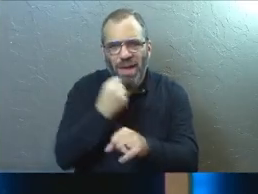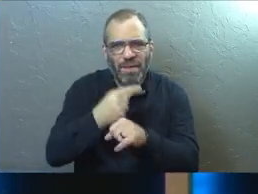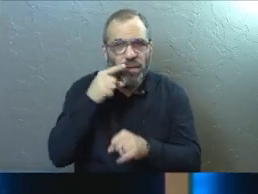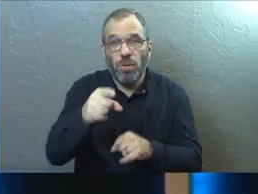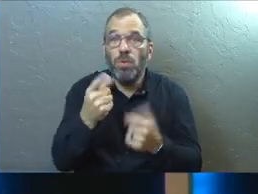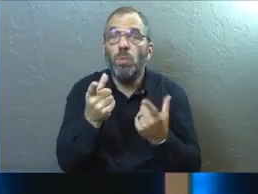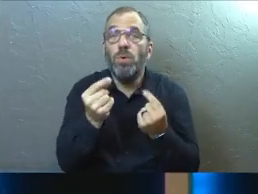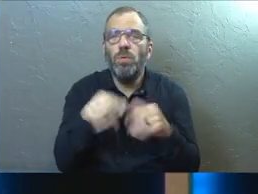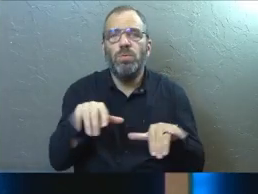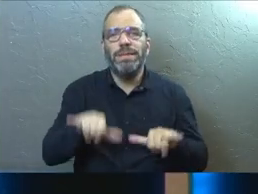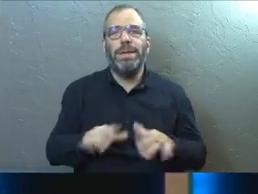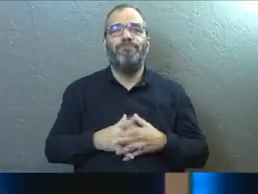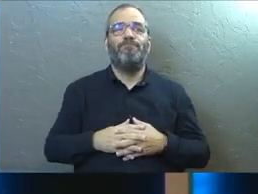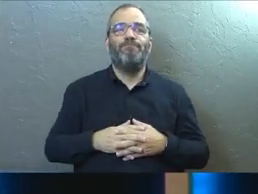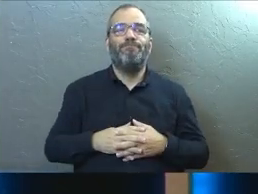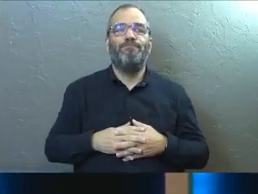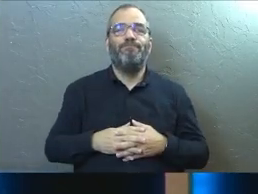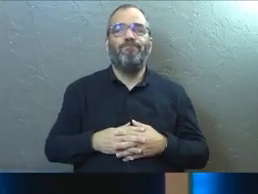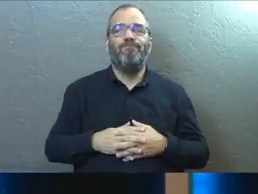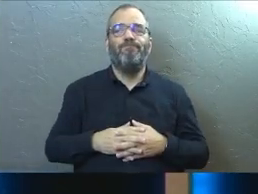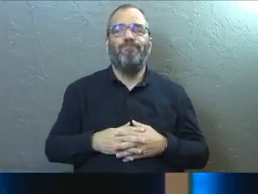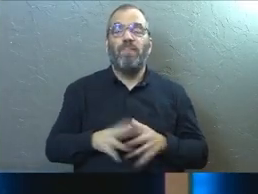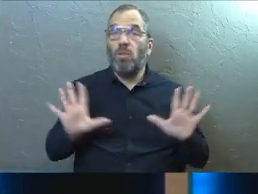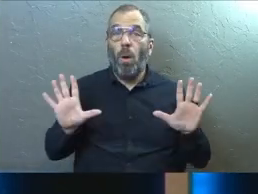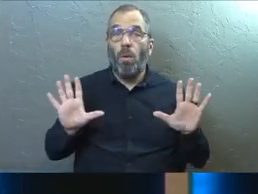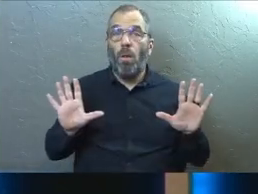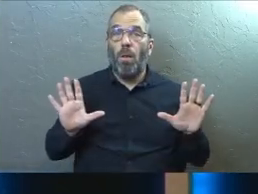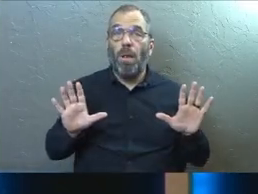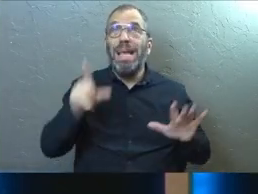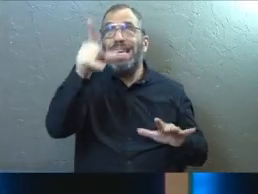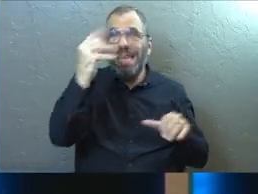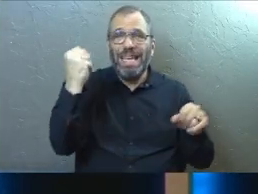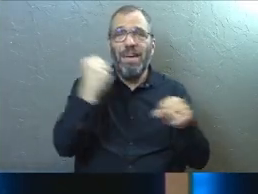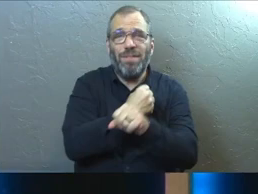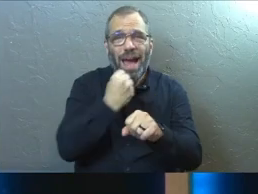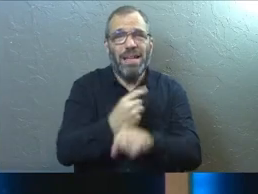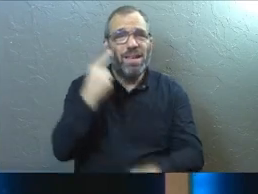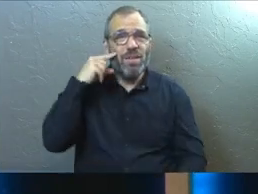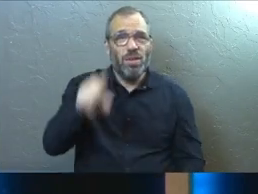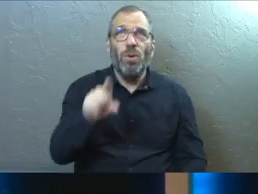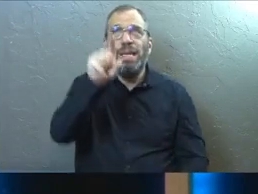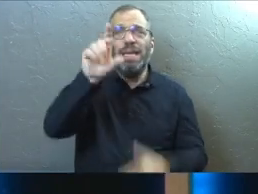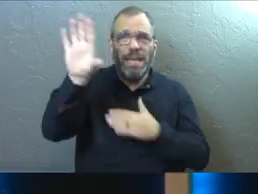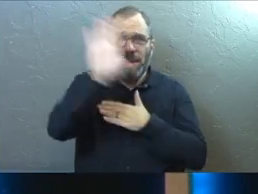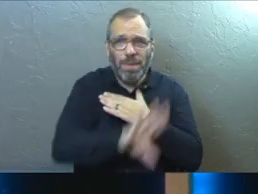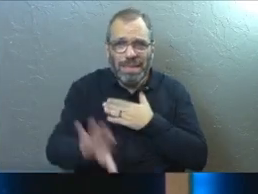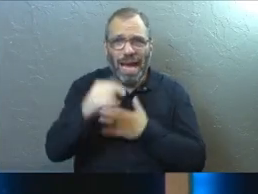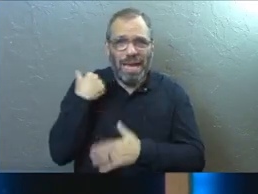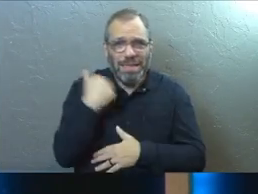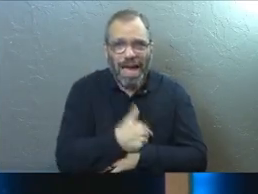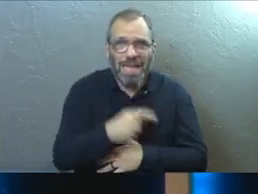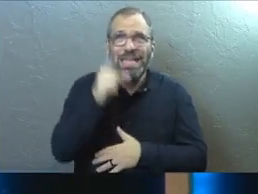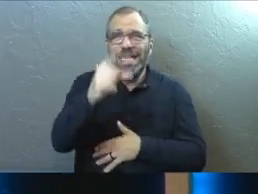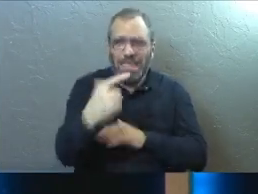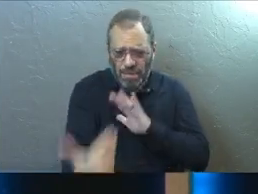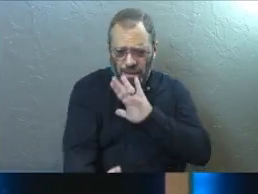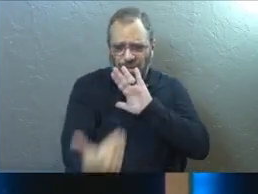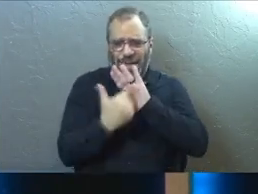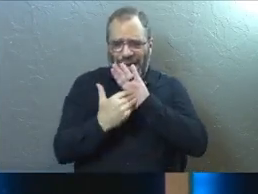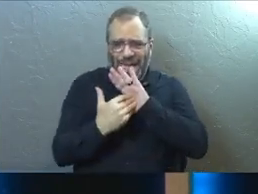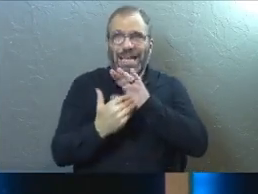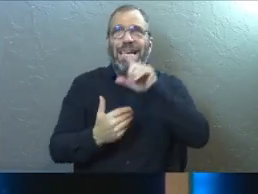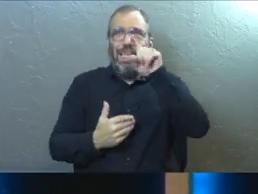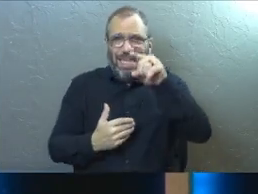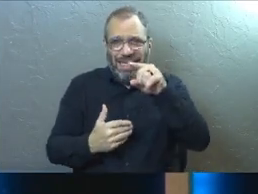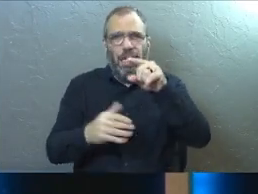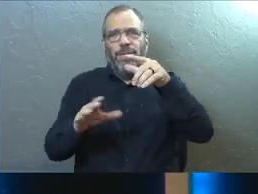be still. This reality of who God is in our life, that he fights for us. He protects us. When there's things coming against us,